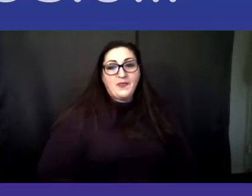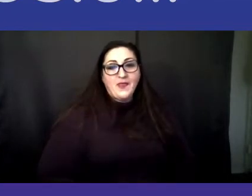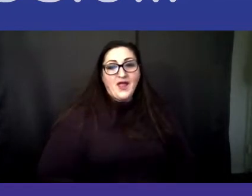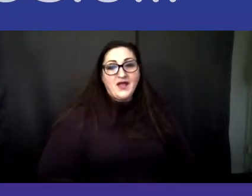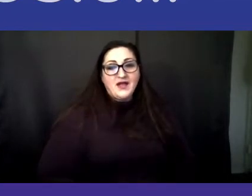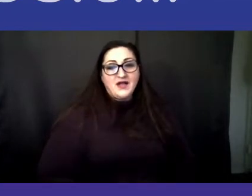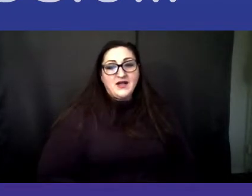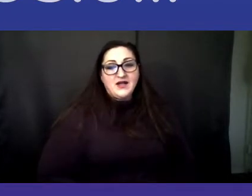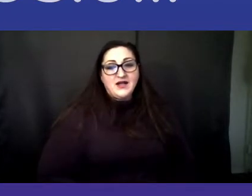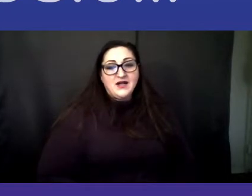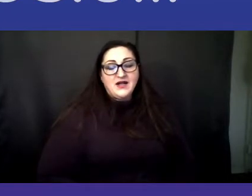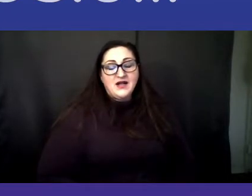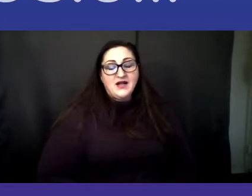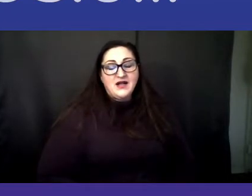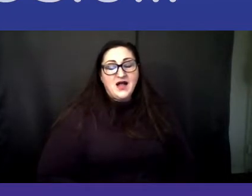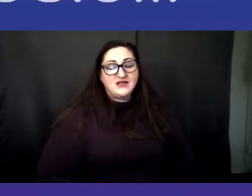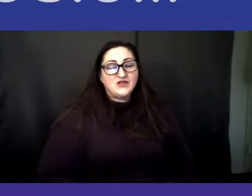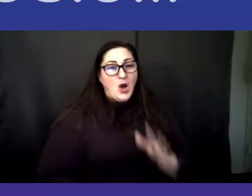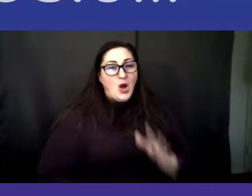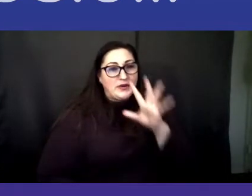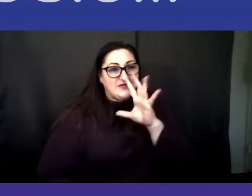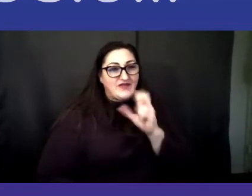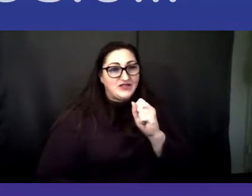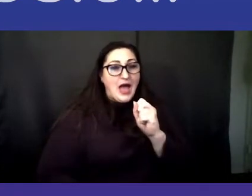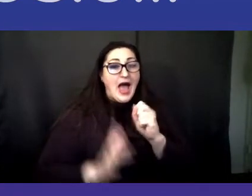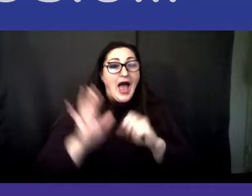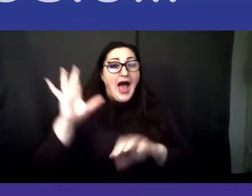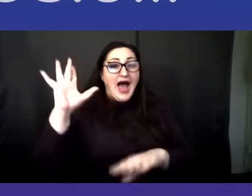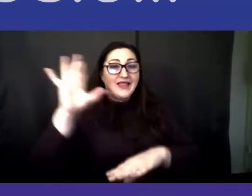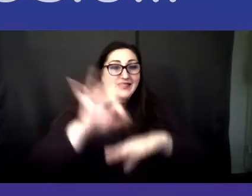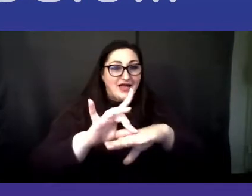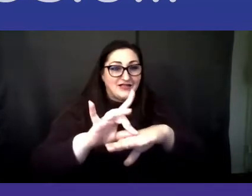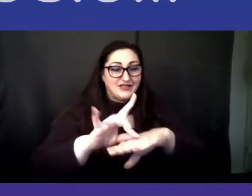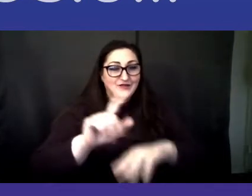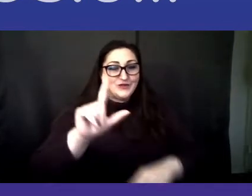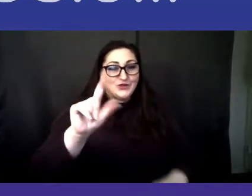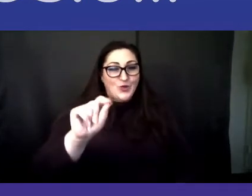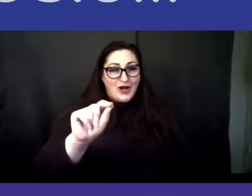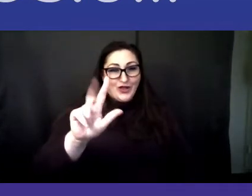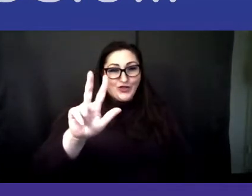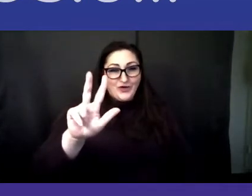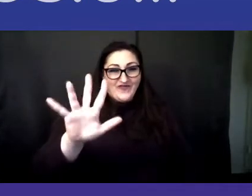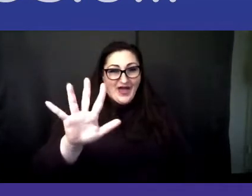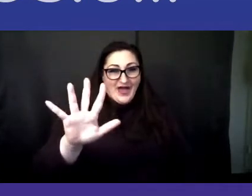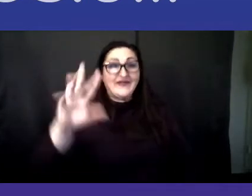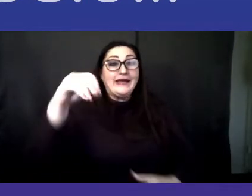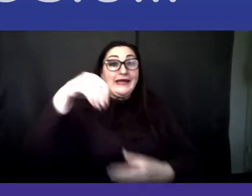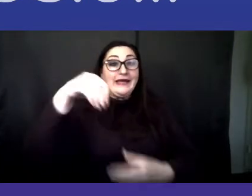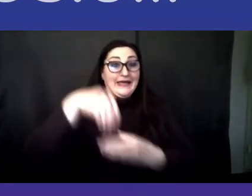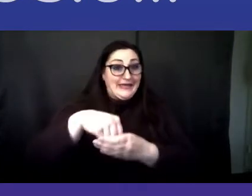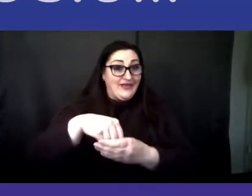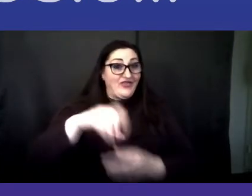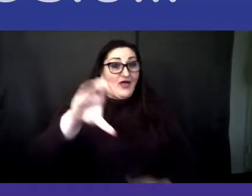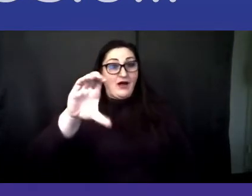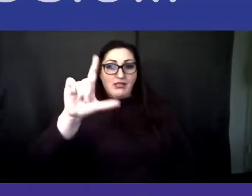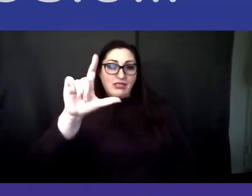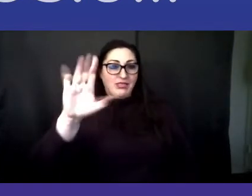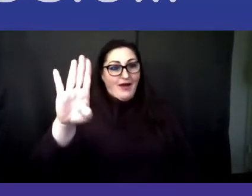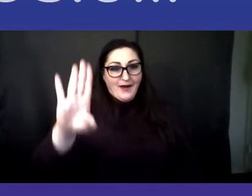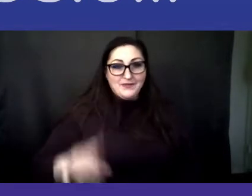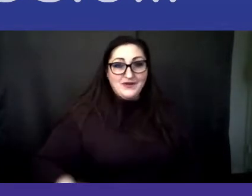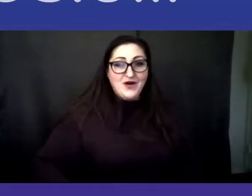in 2035 in the club. And I was like, the club looks completely